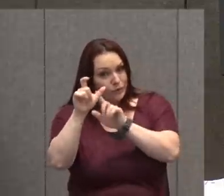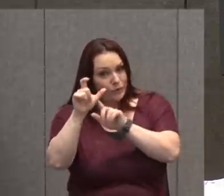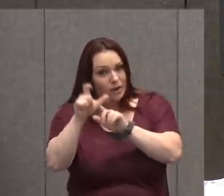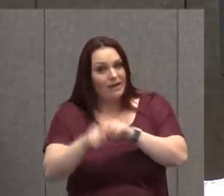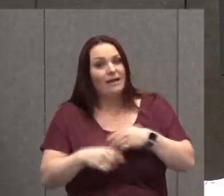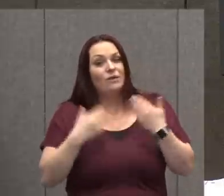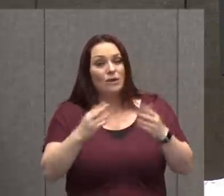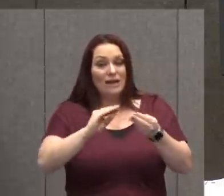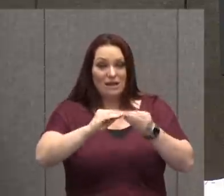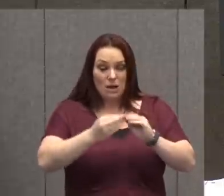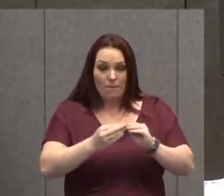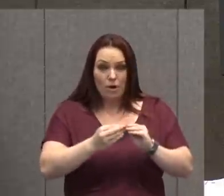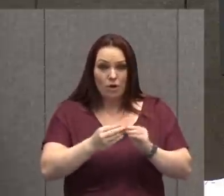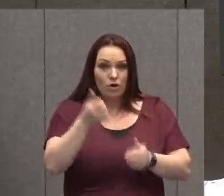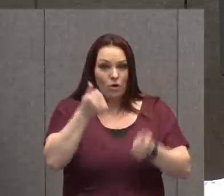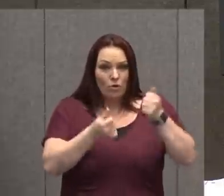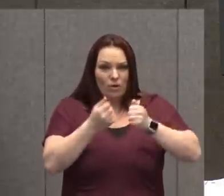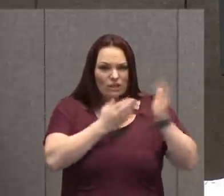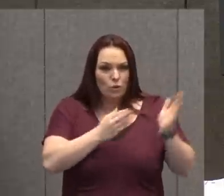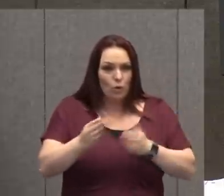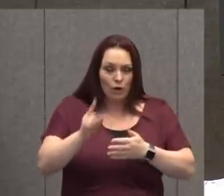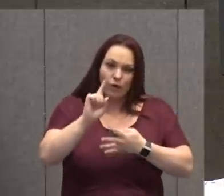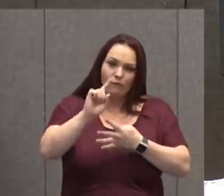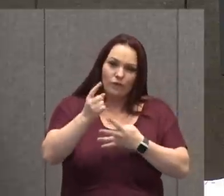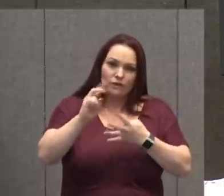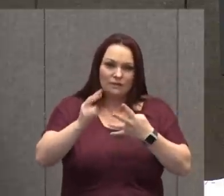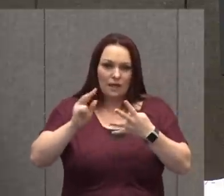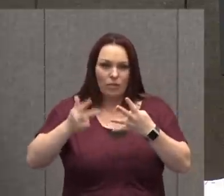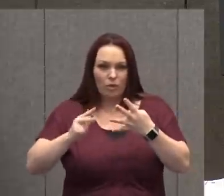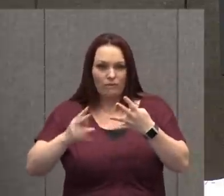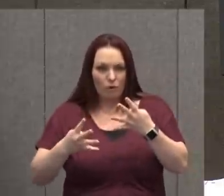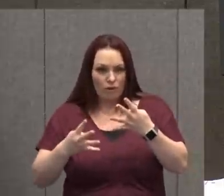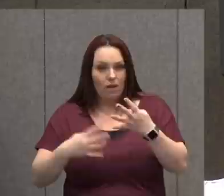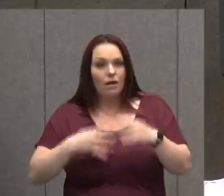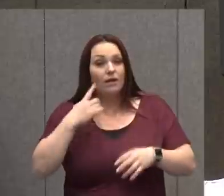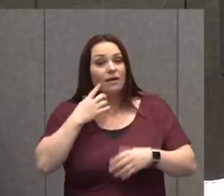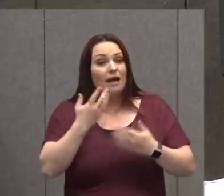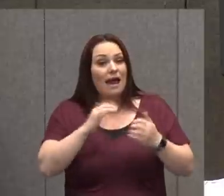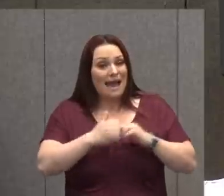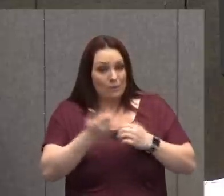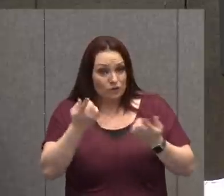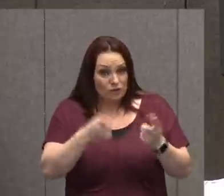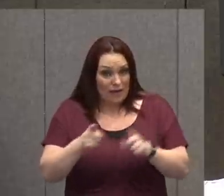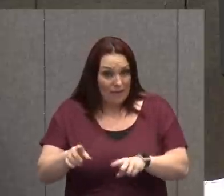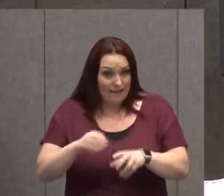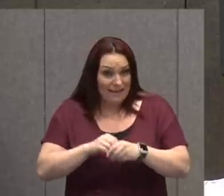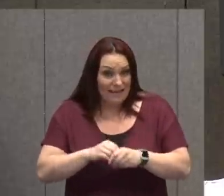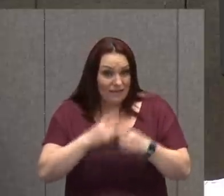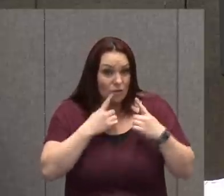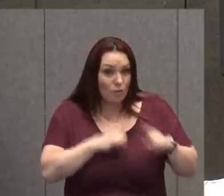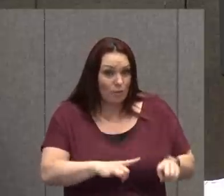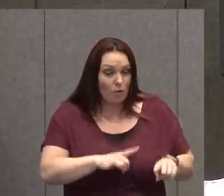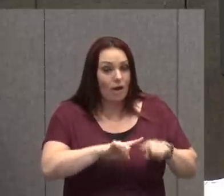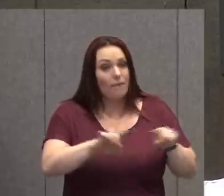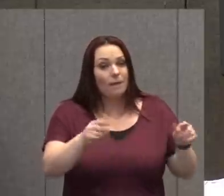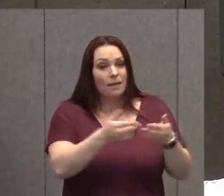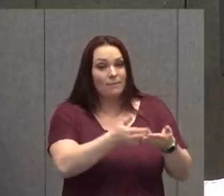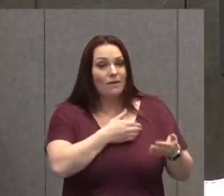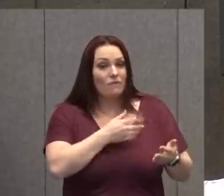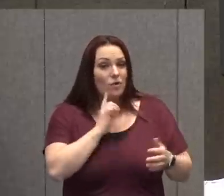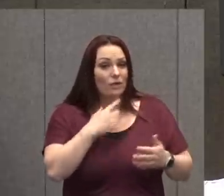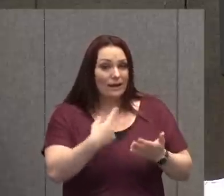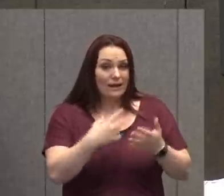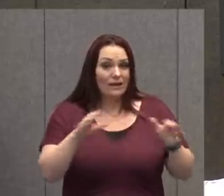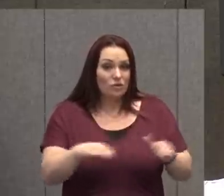numbered which order these four things should happen in the report. But before we could get to the